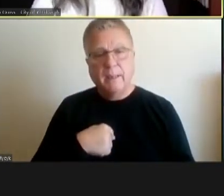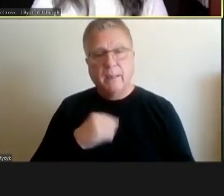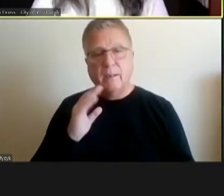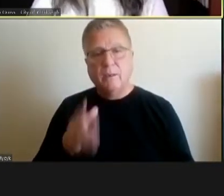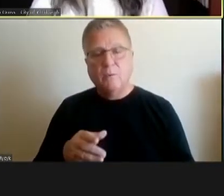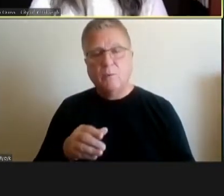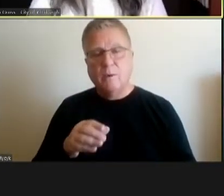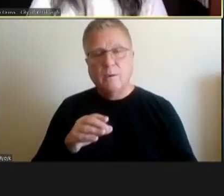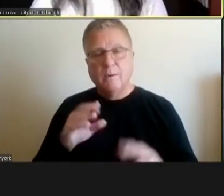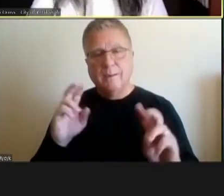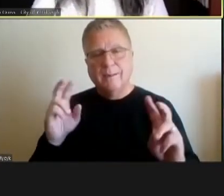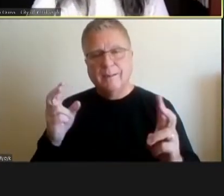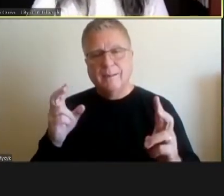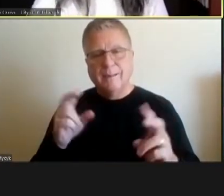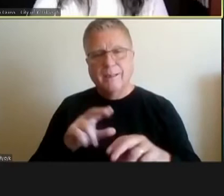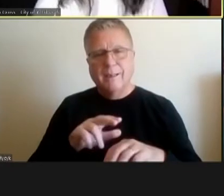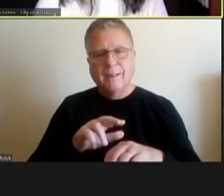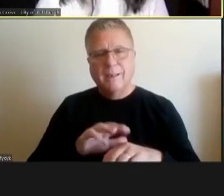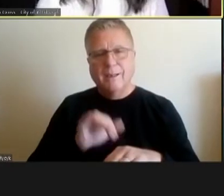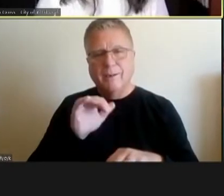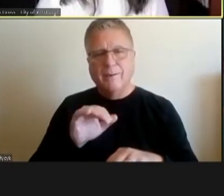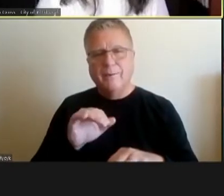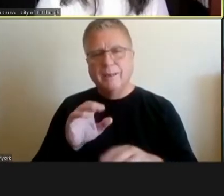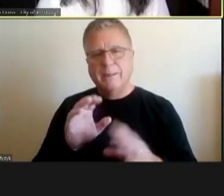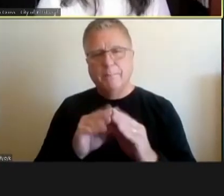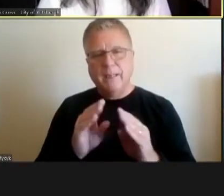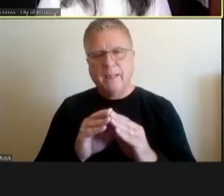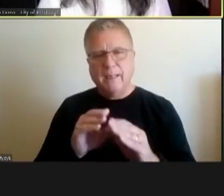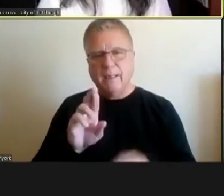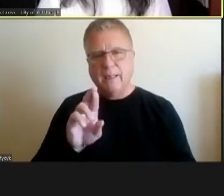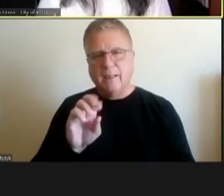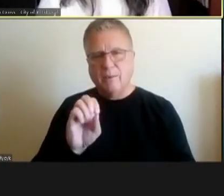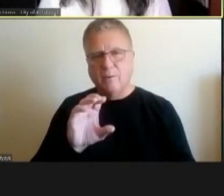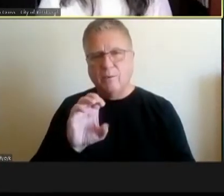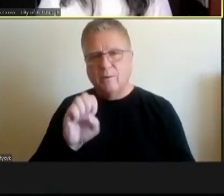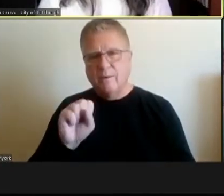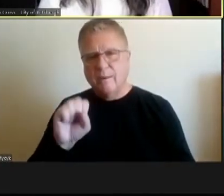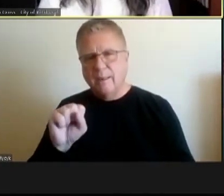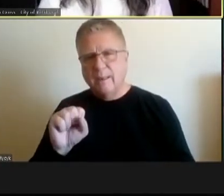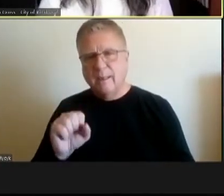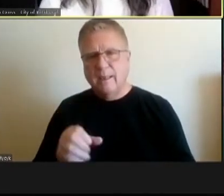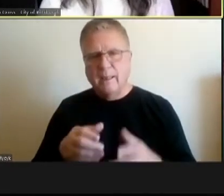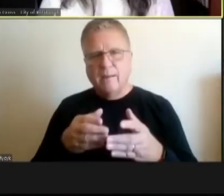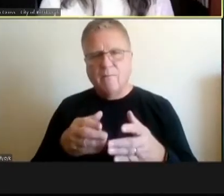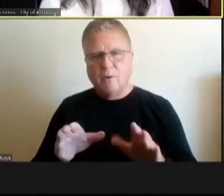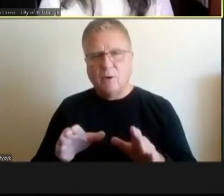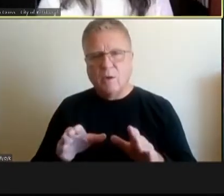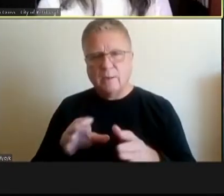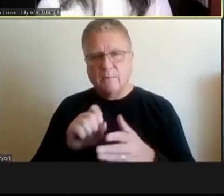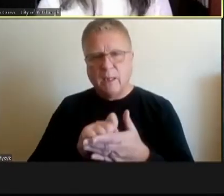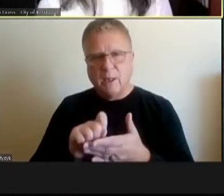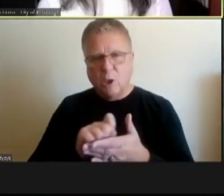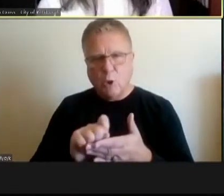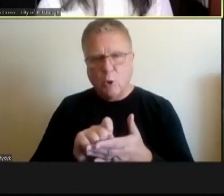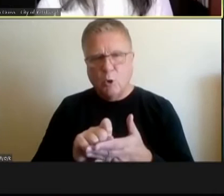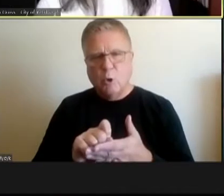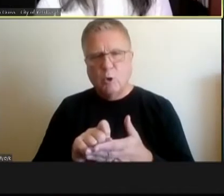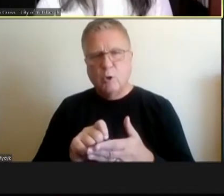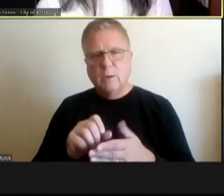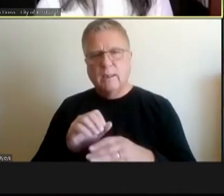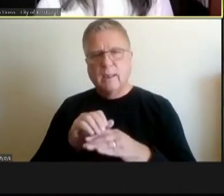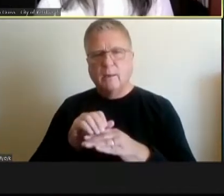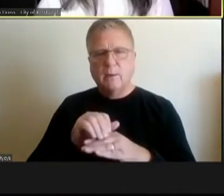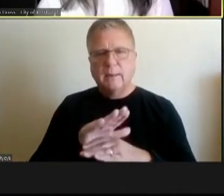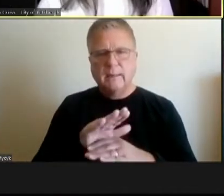call this meeting in recess. And I have lost the note that I was sent